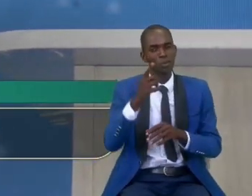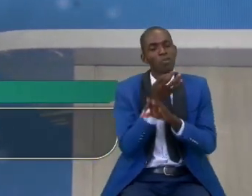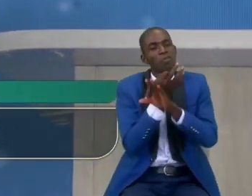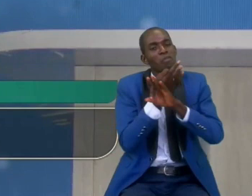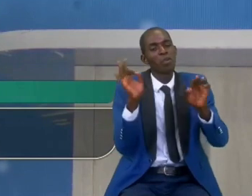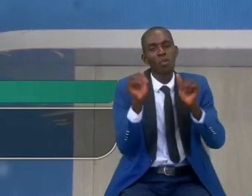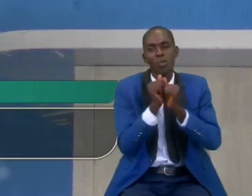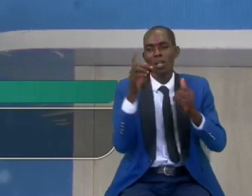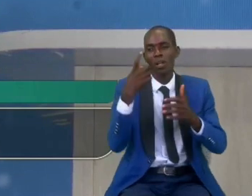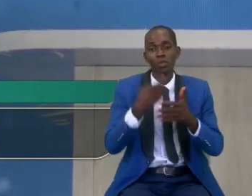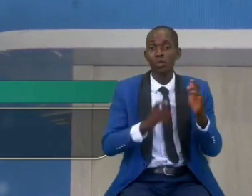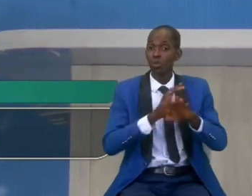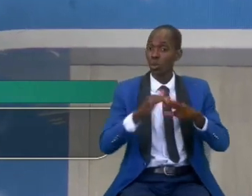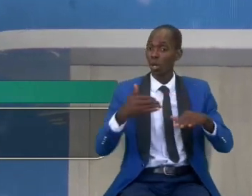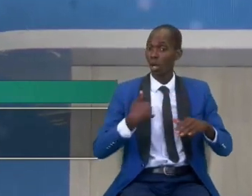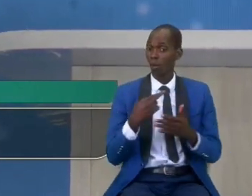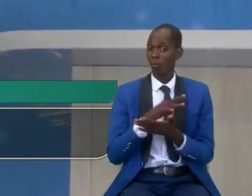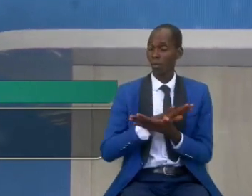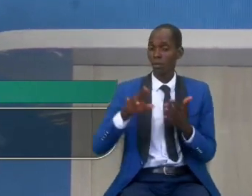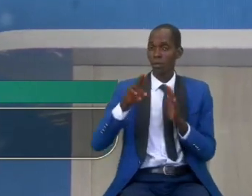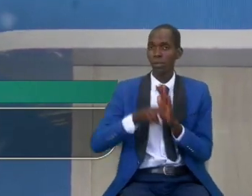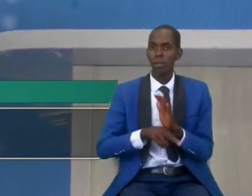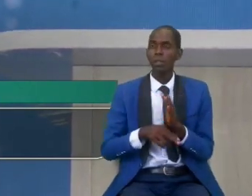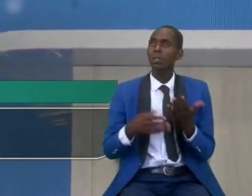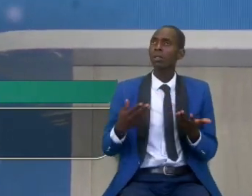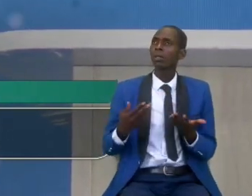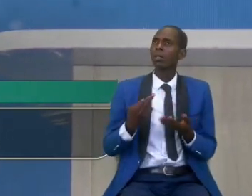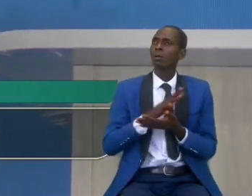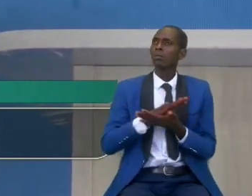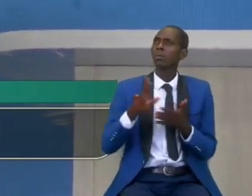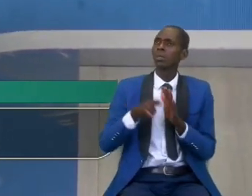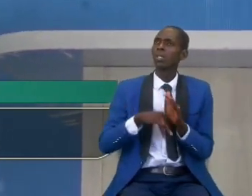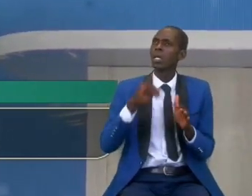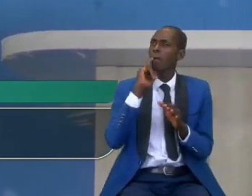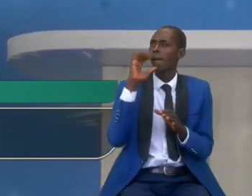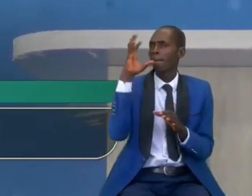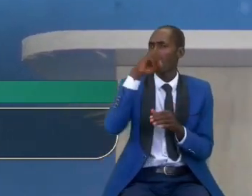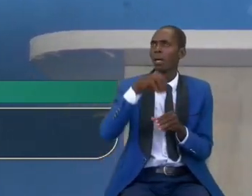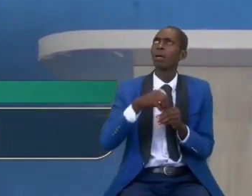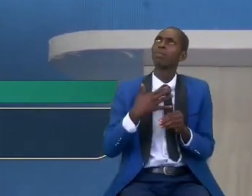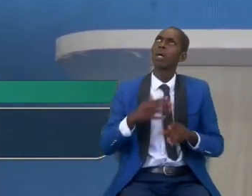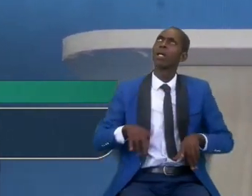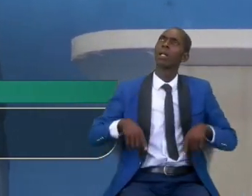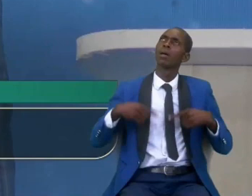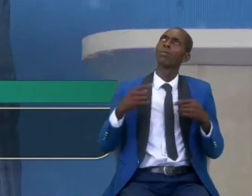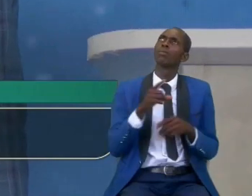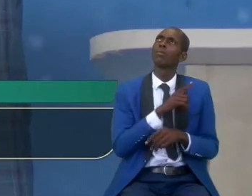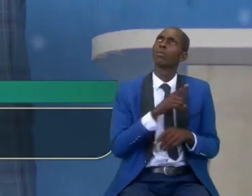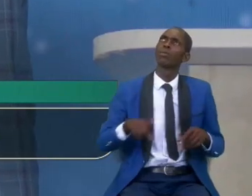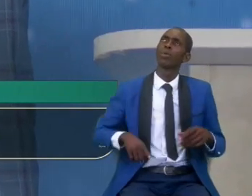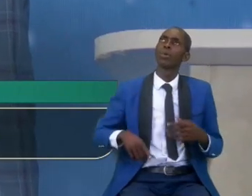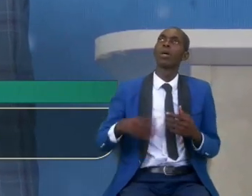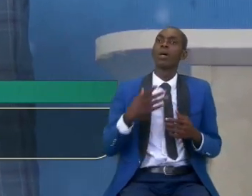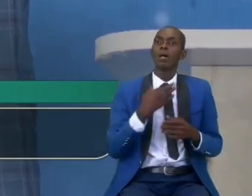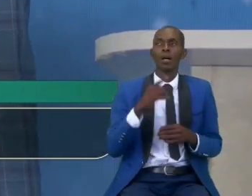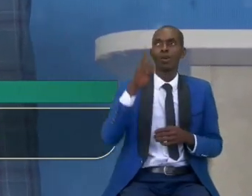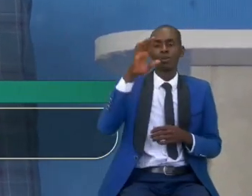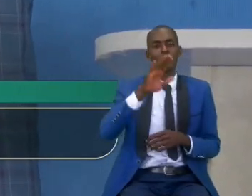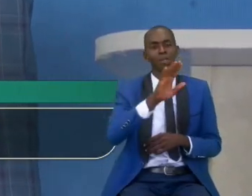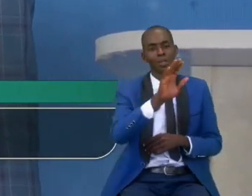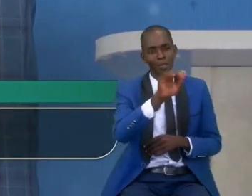is missing in my life. And then he says, come on here. And as you come to Christ, he will impute